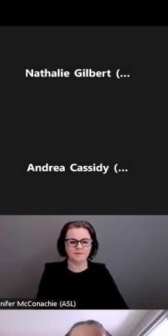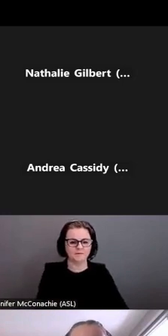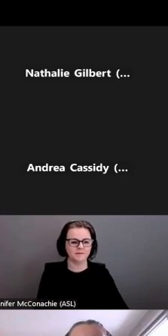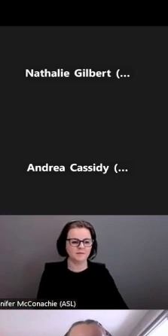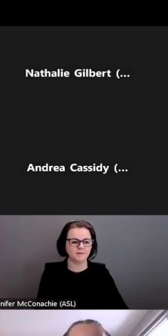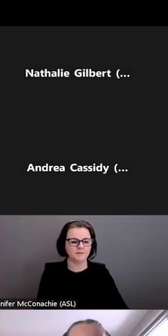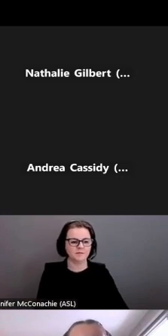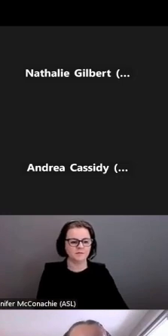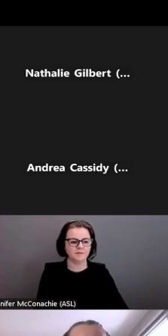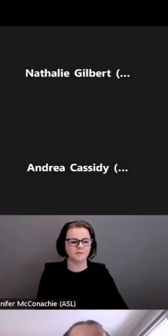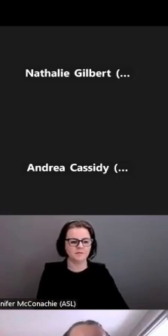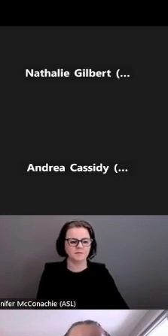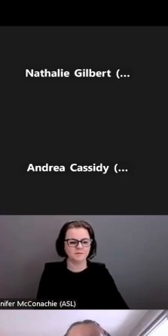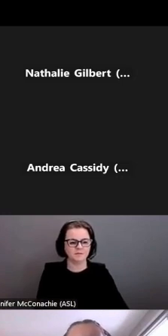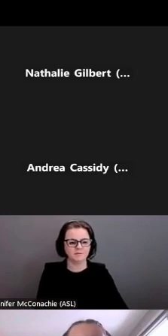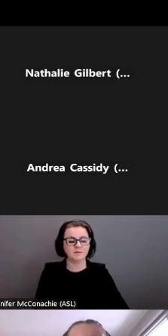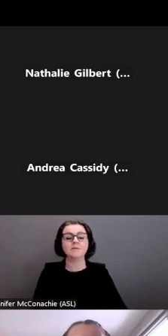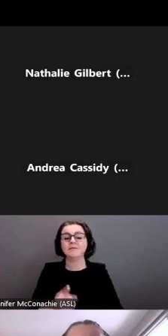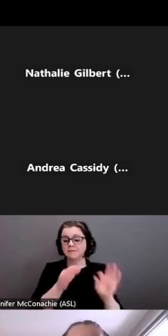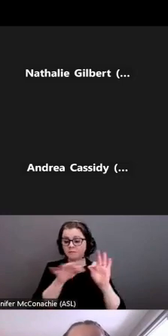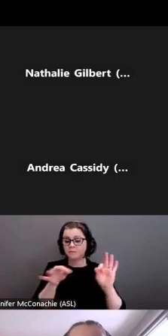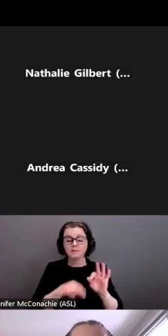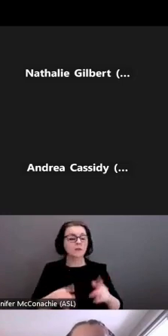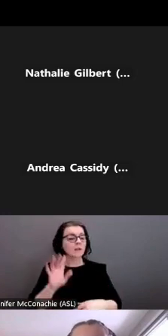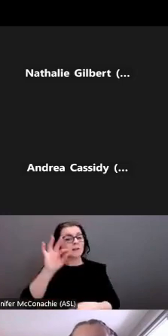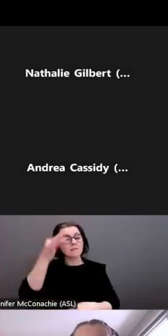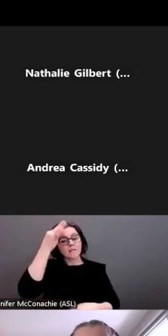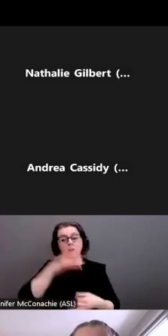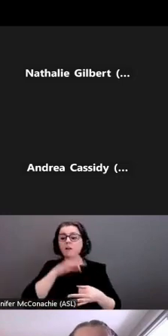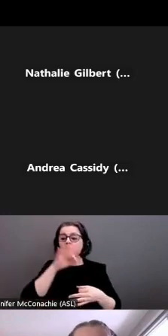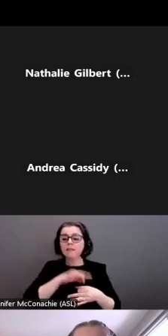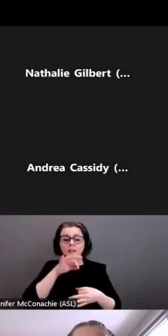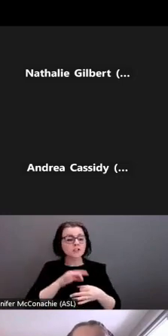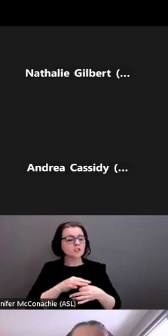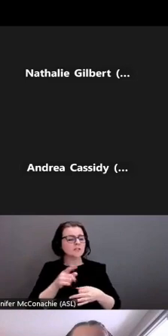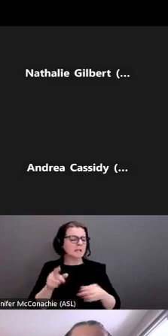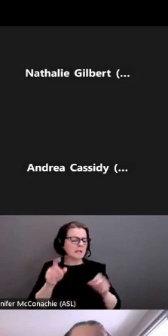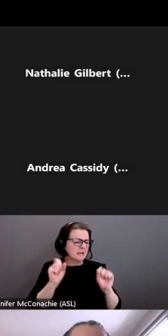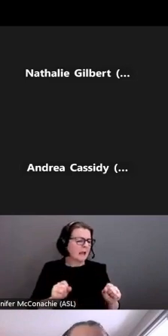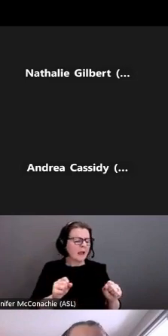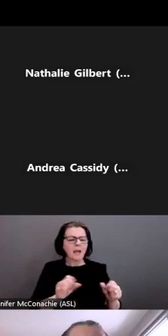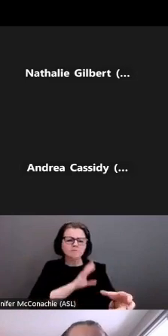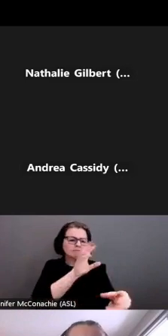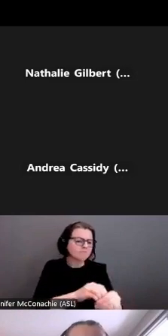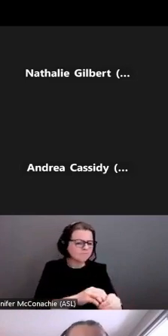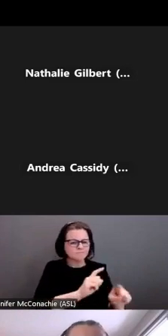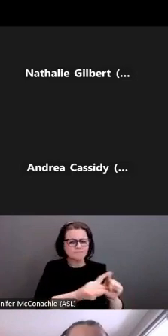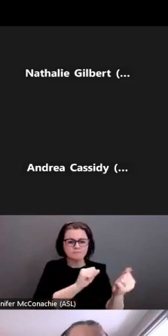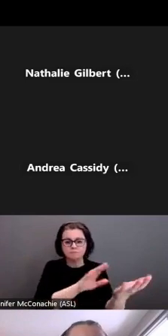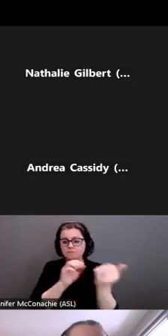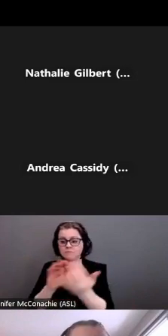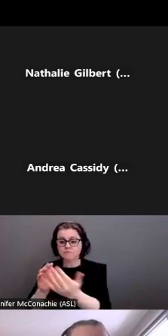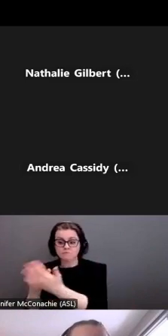When it comes to federal elections, there are many ways to be a part of the action, whether it's registering and